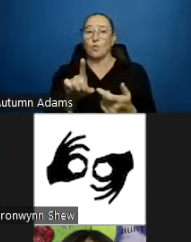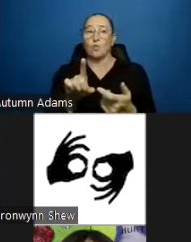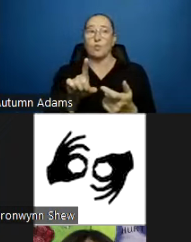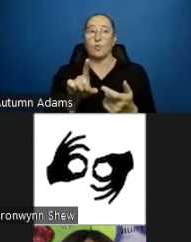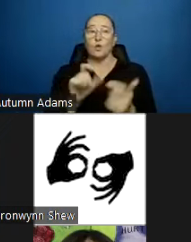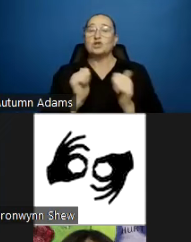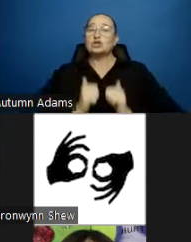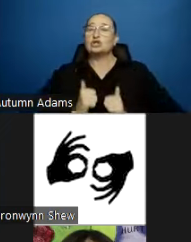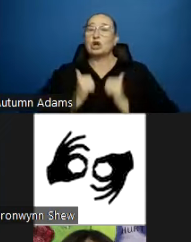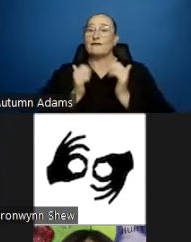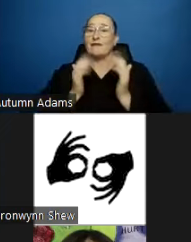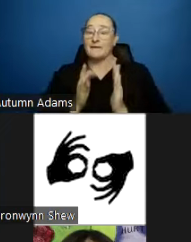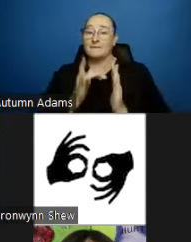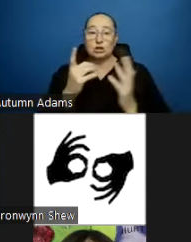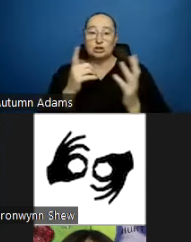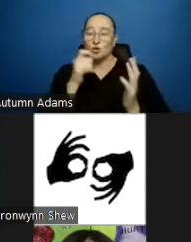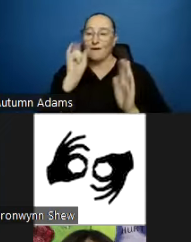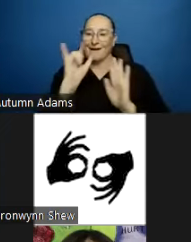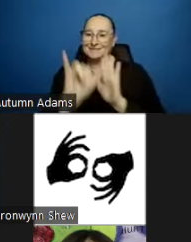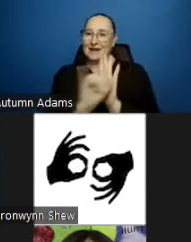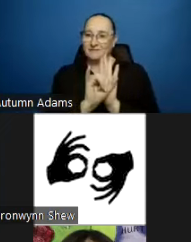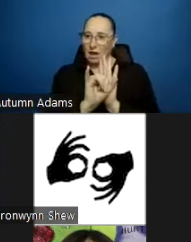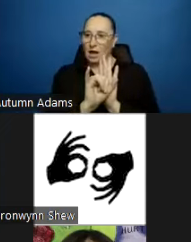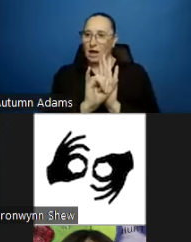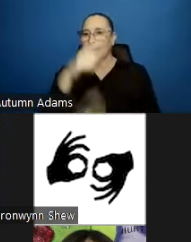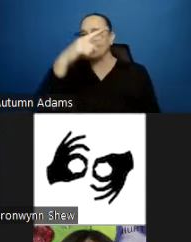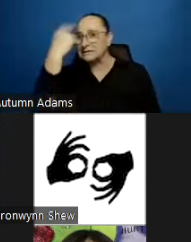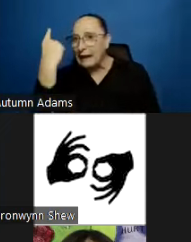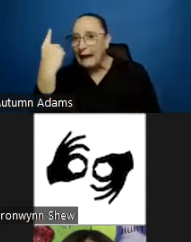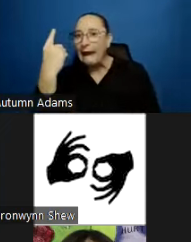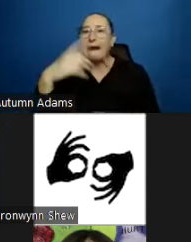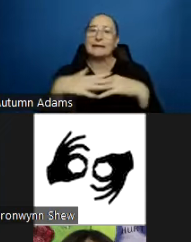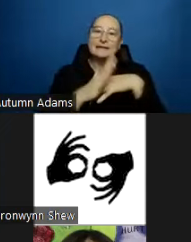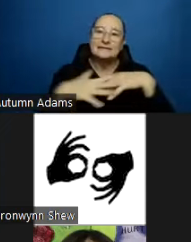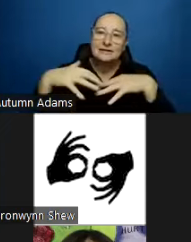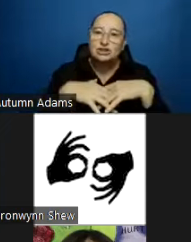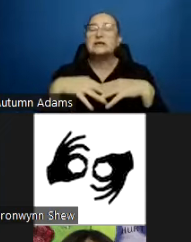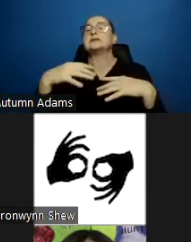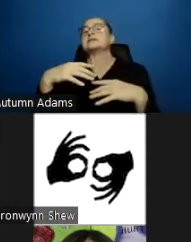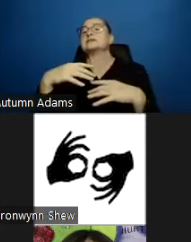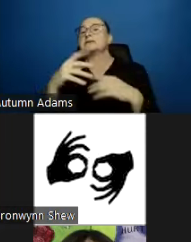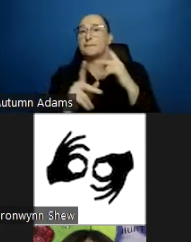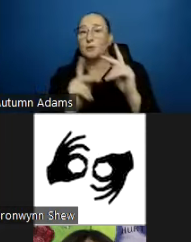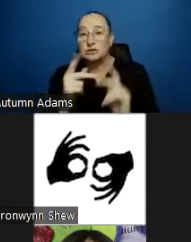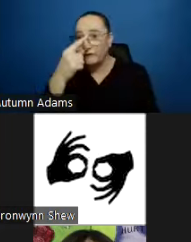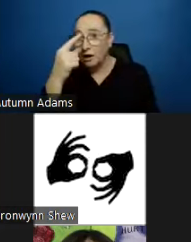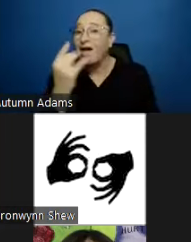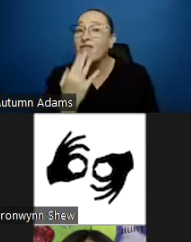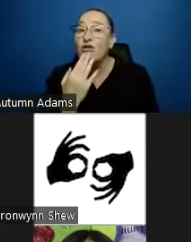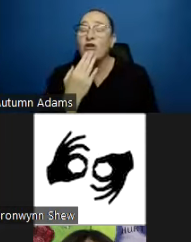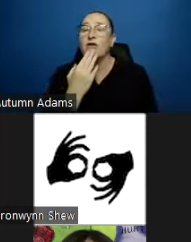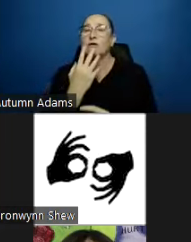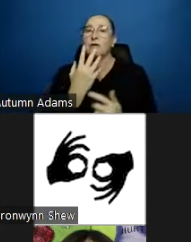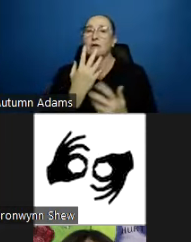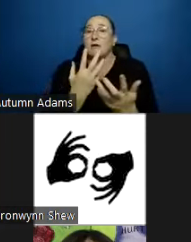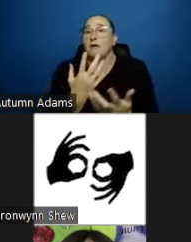survivors who identify as Black or Indigenous or people of color, they prefer to have an interpreter who looks like them. That's also a very,